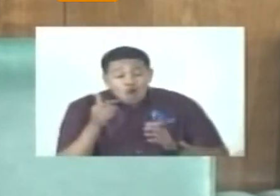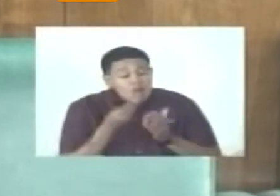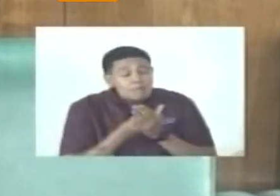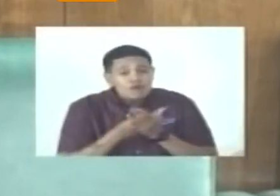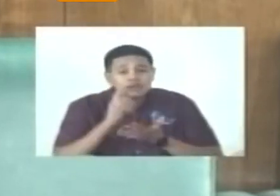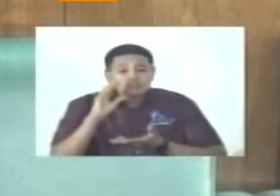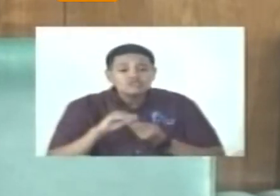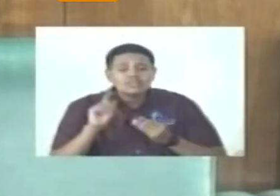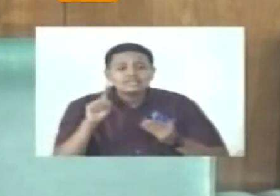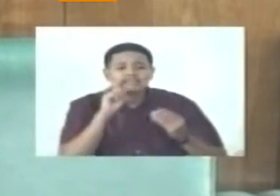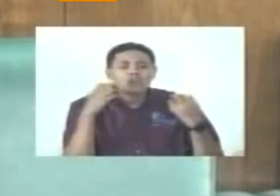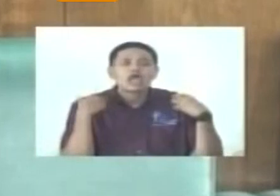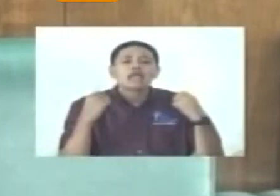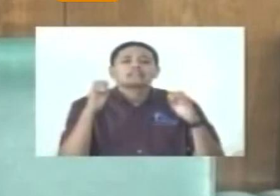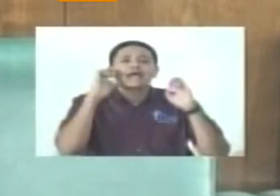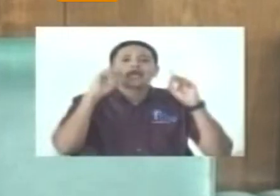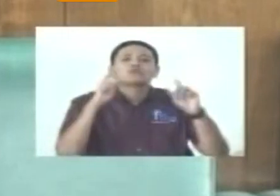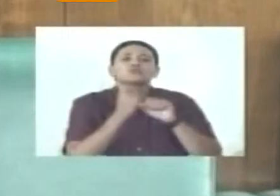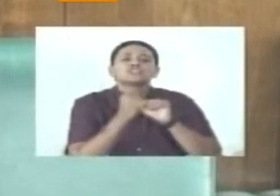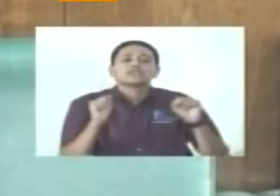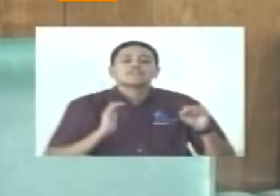and the safety of our people.